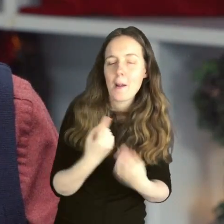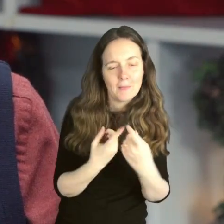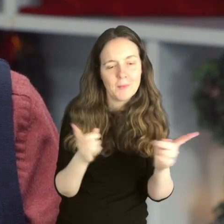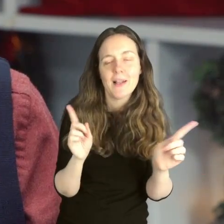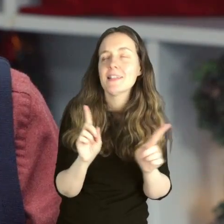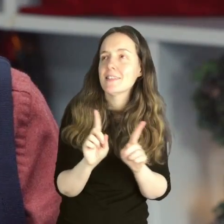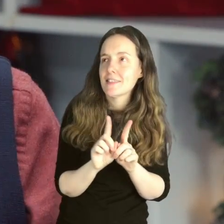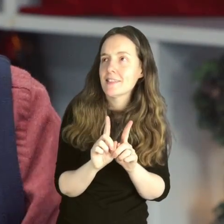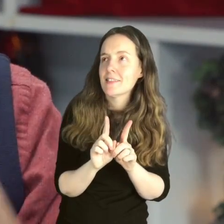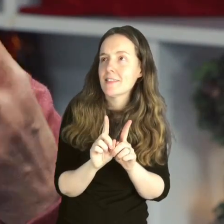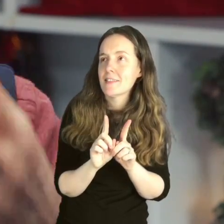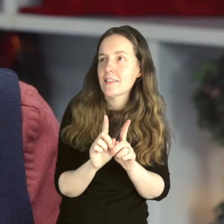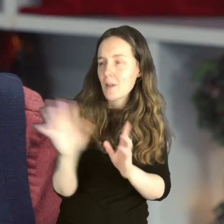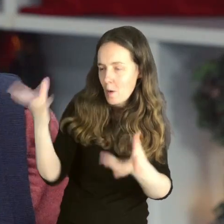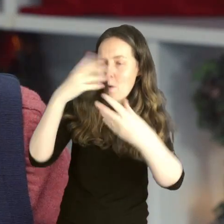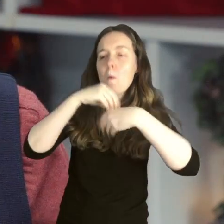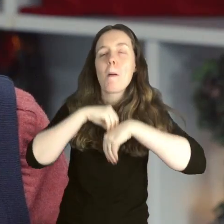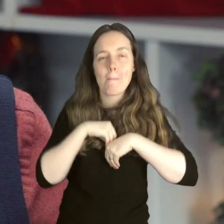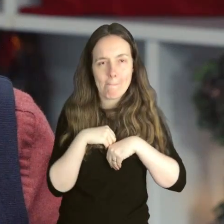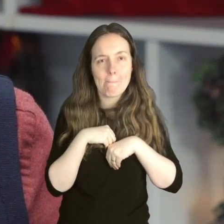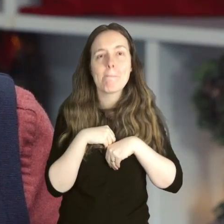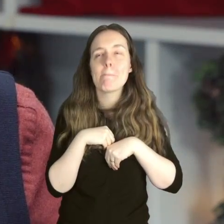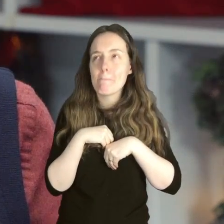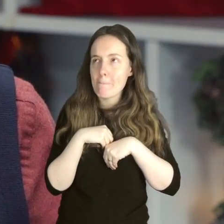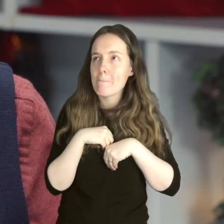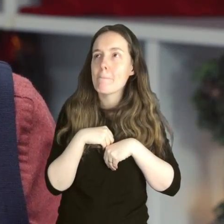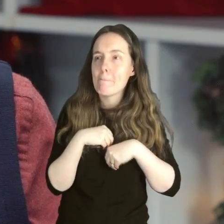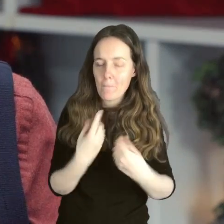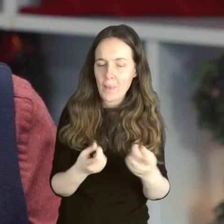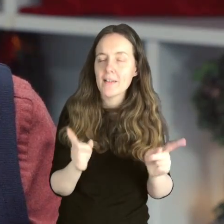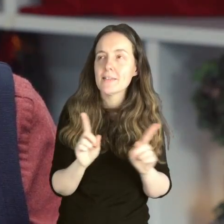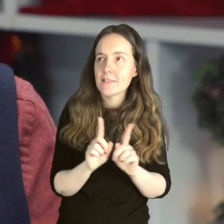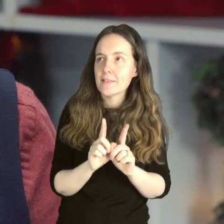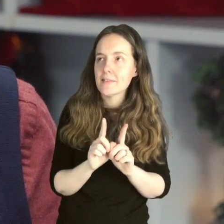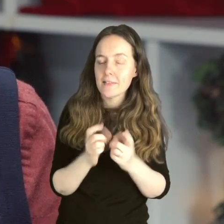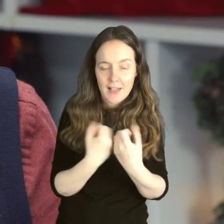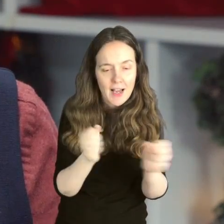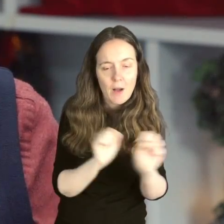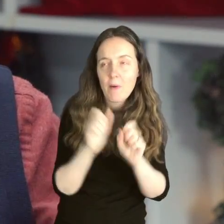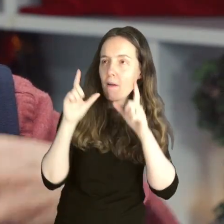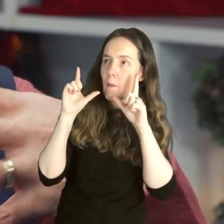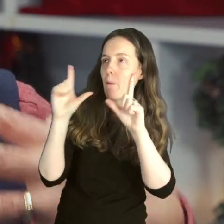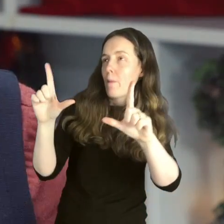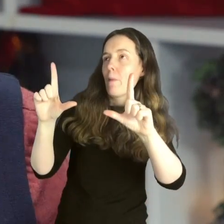us, abide with us, our Lord